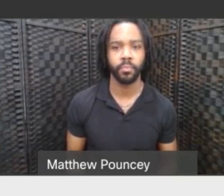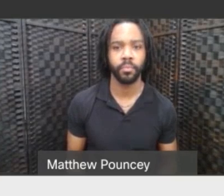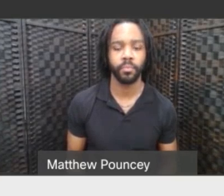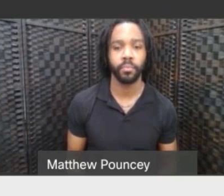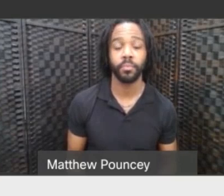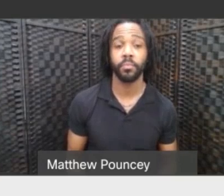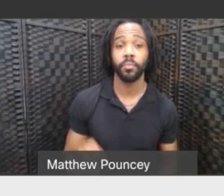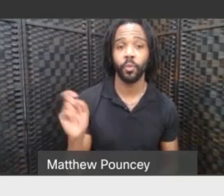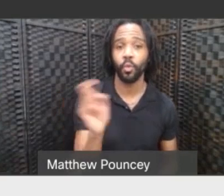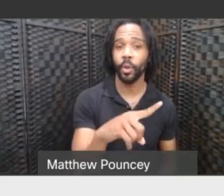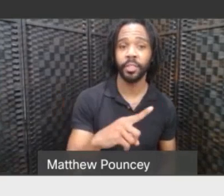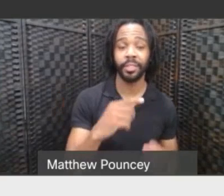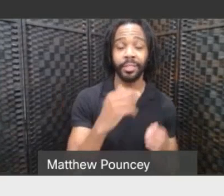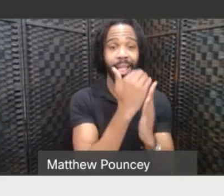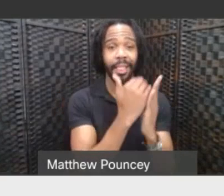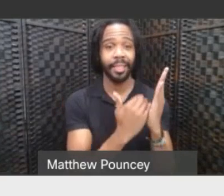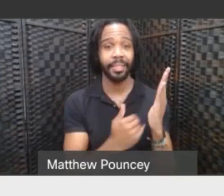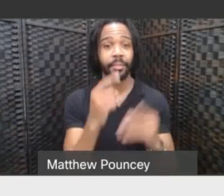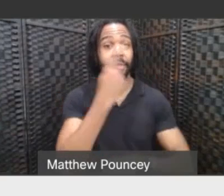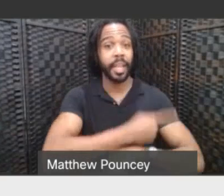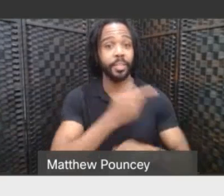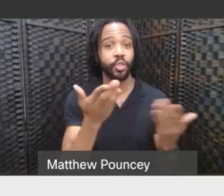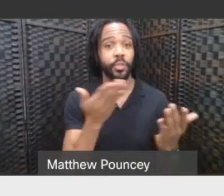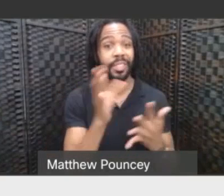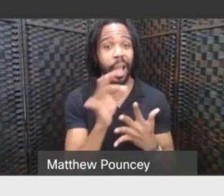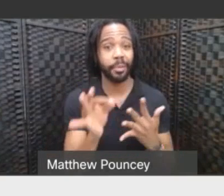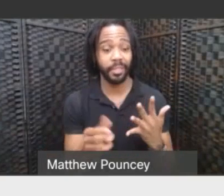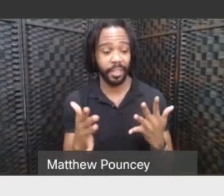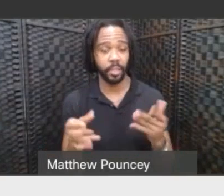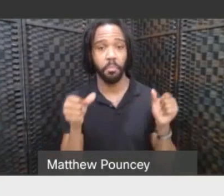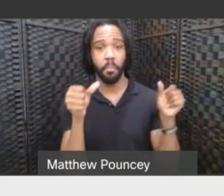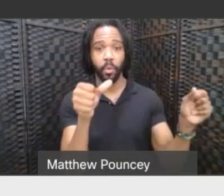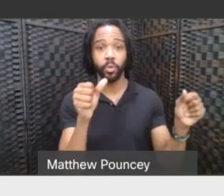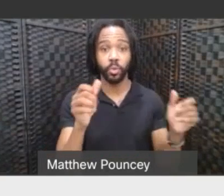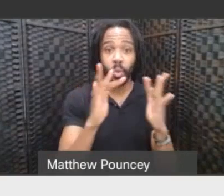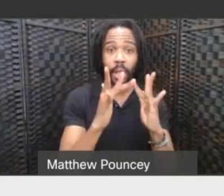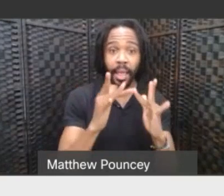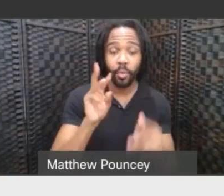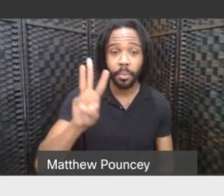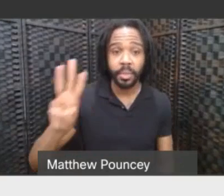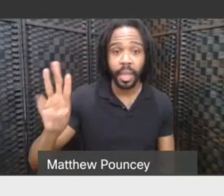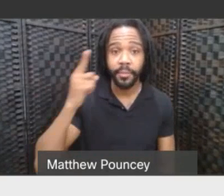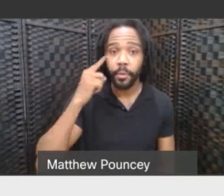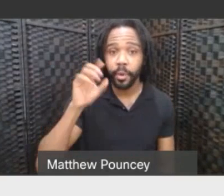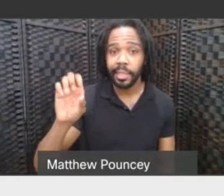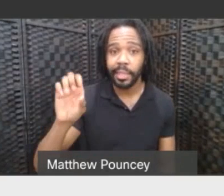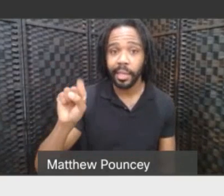Is the list of day service options posted on the DDS website?